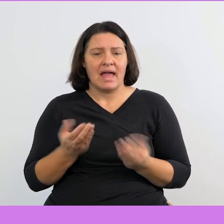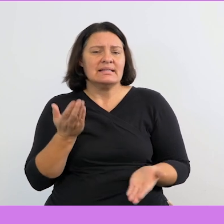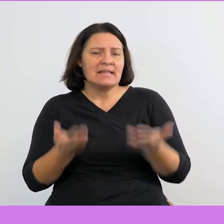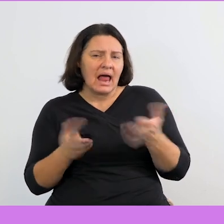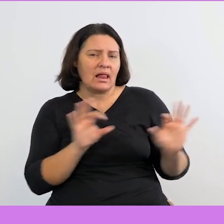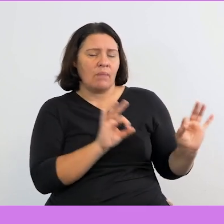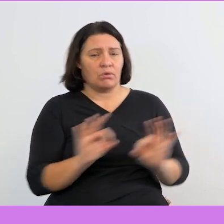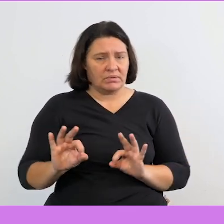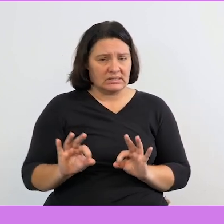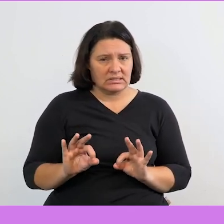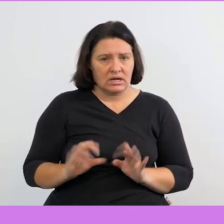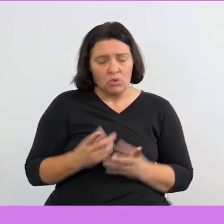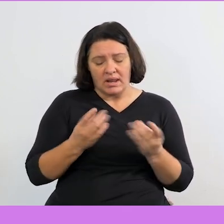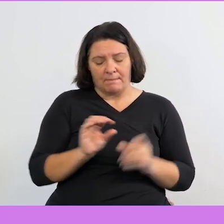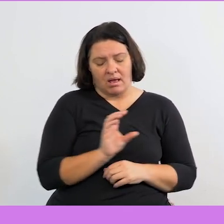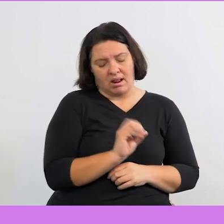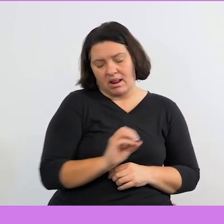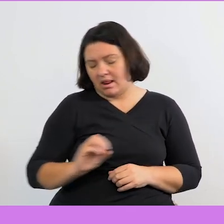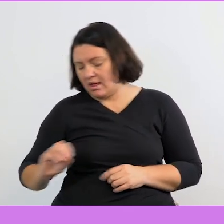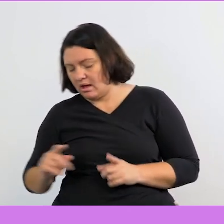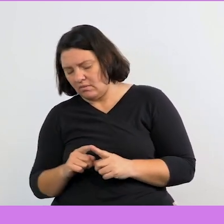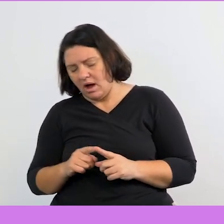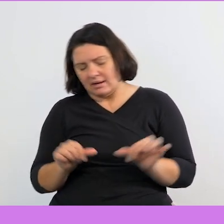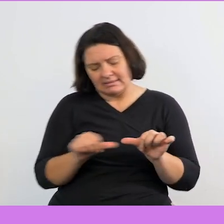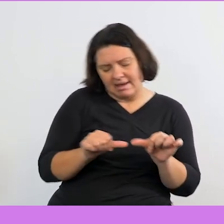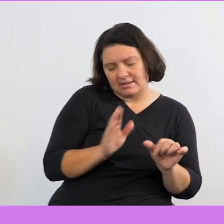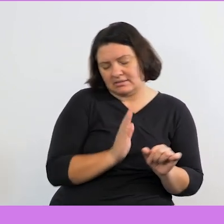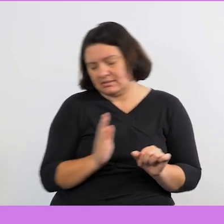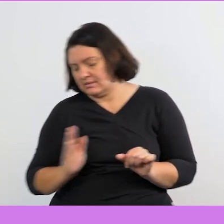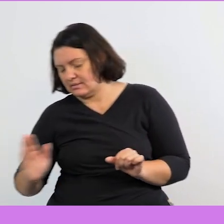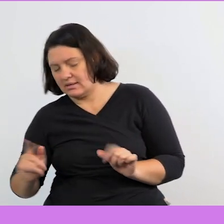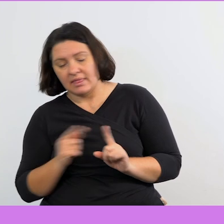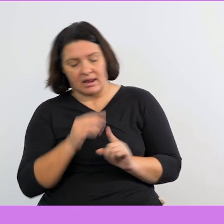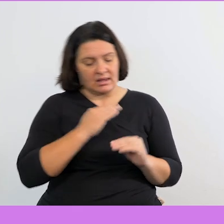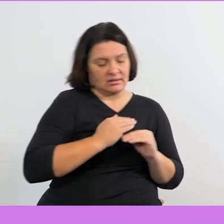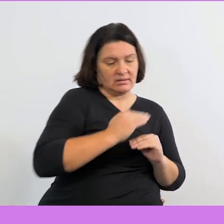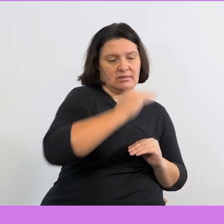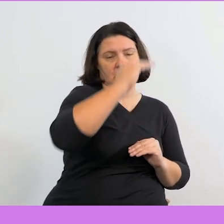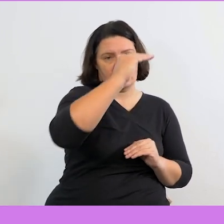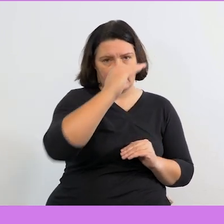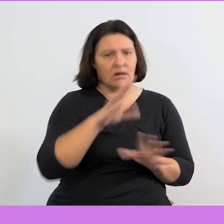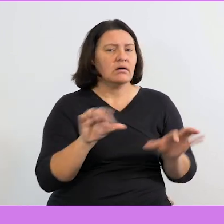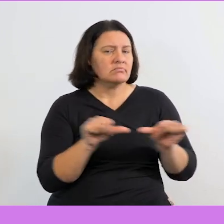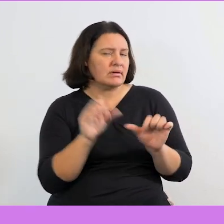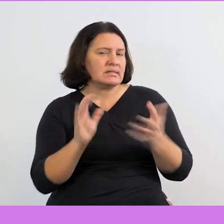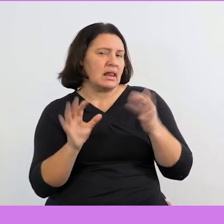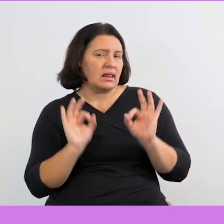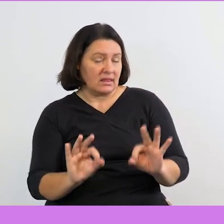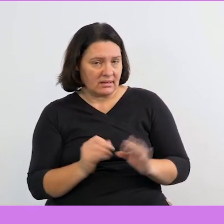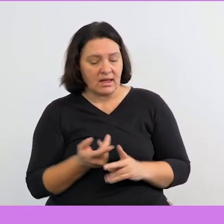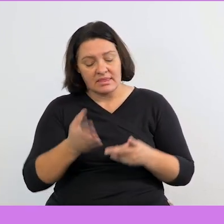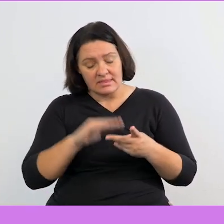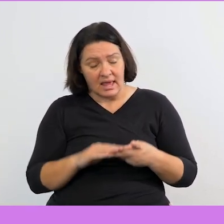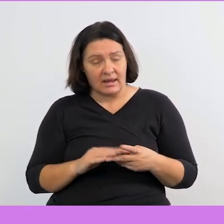the numbers on the axis. Remember, I'm giving you some background now. This we're going to apply once we have a question to